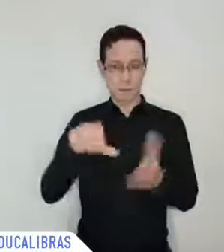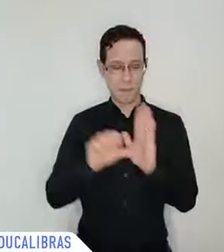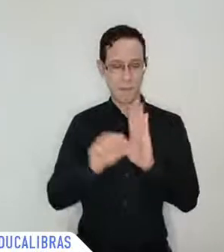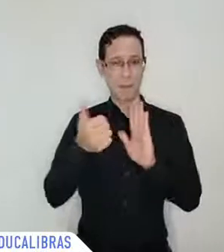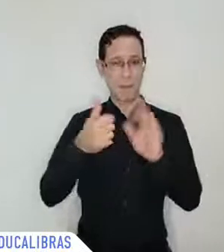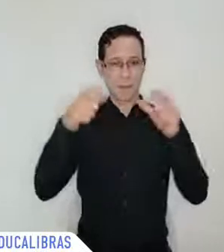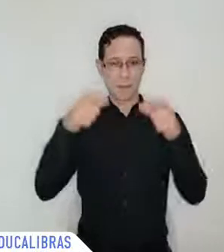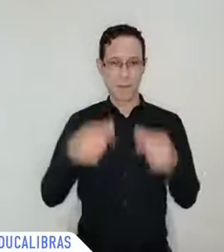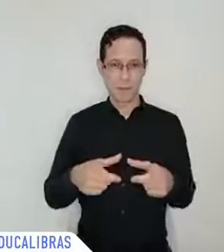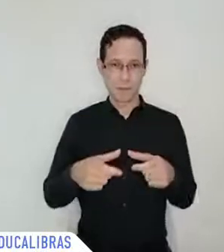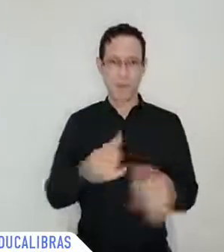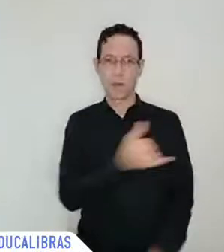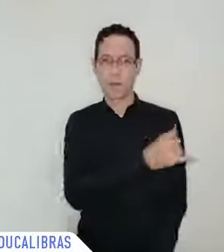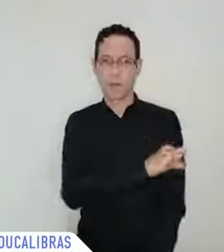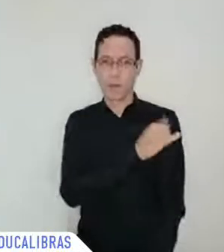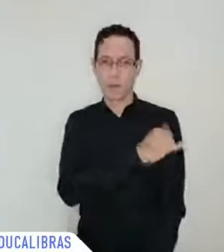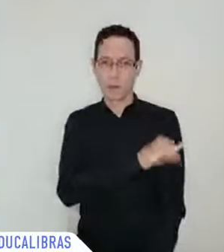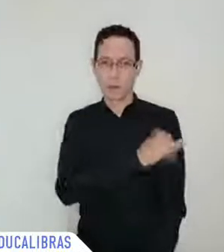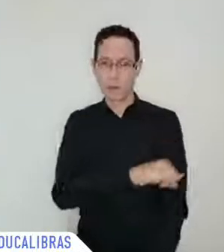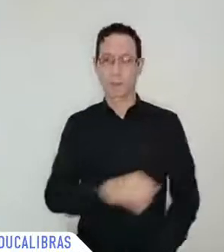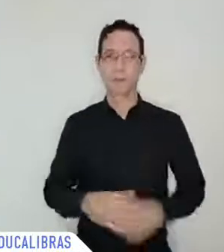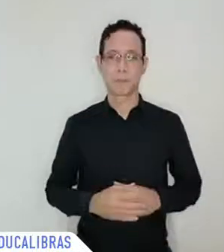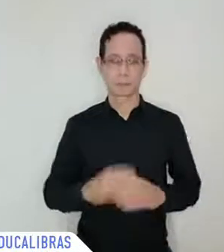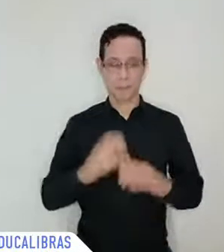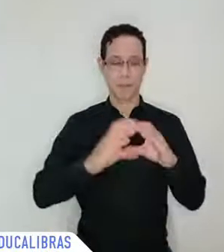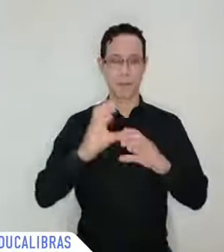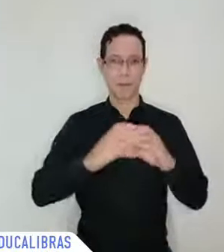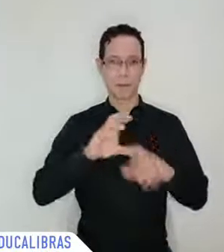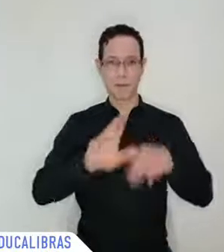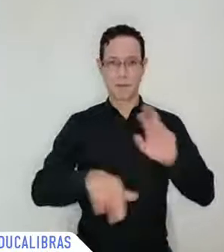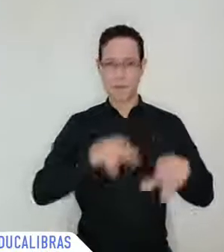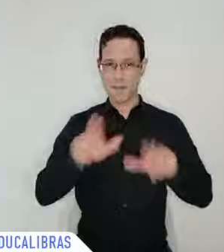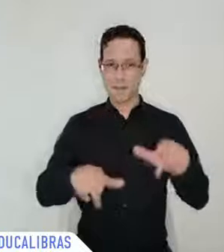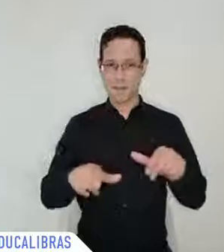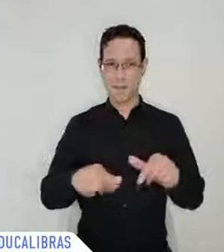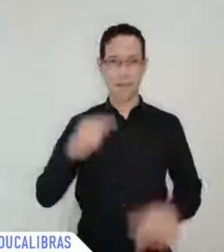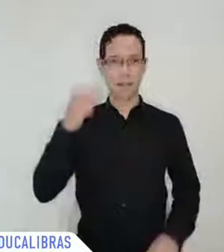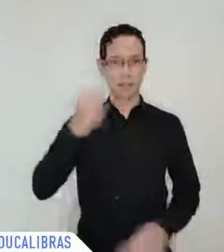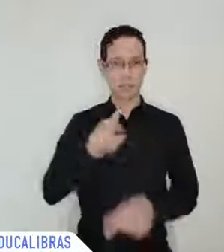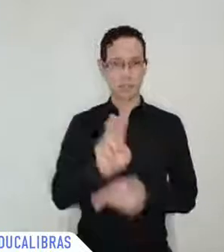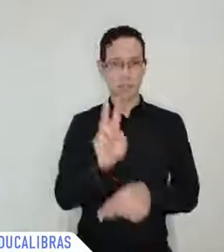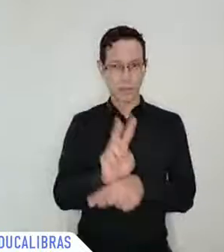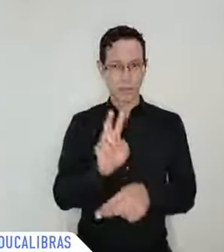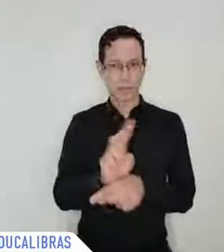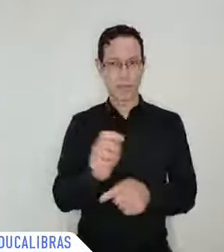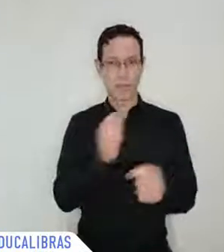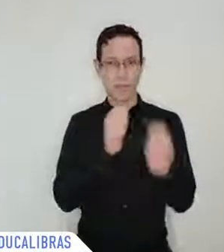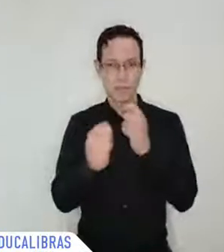representing and mediating assistance, training, and communication activities in Rio.